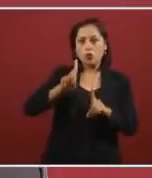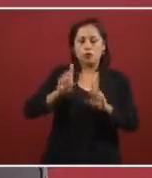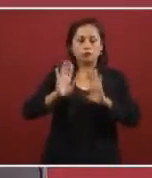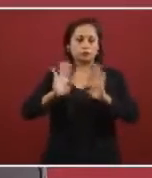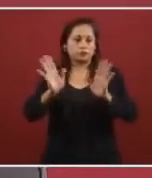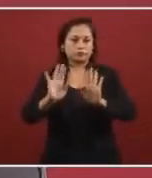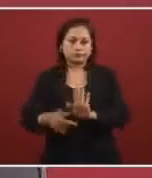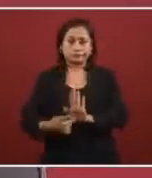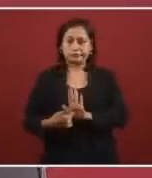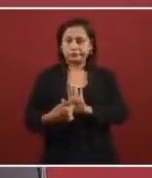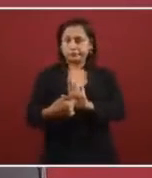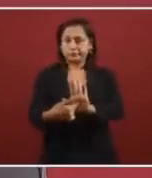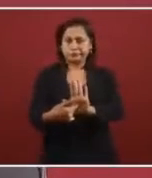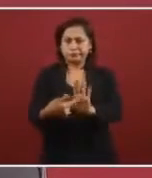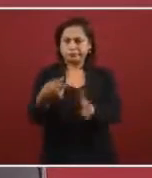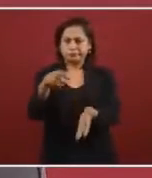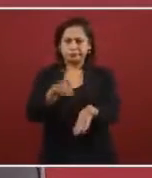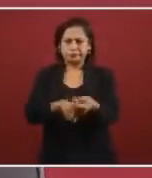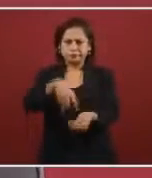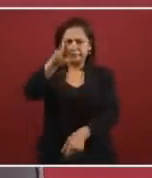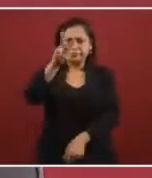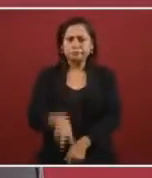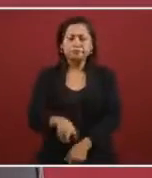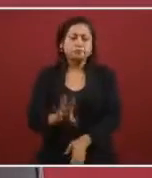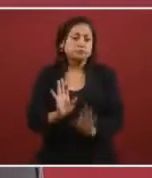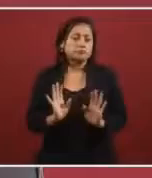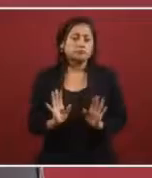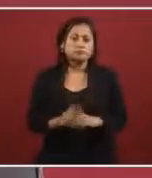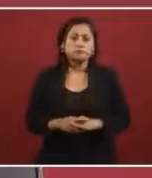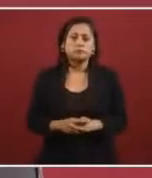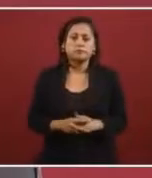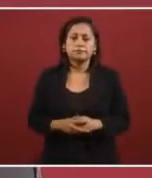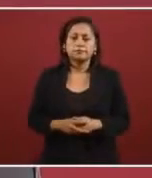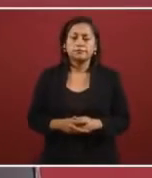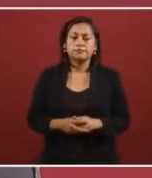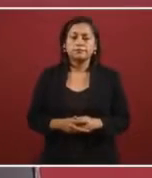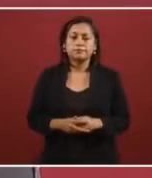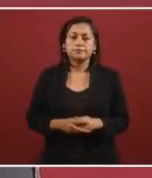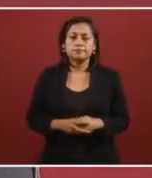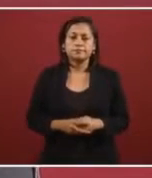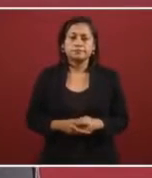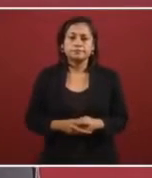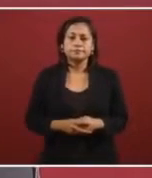You need to be and look like you are honest.